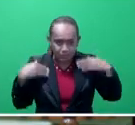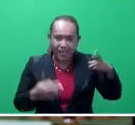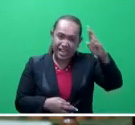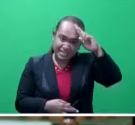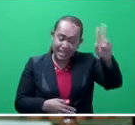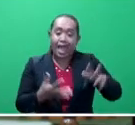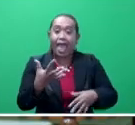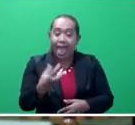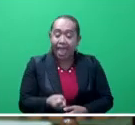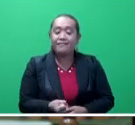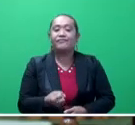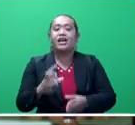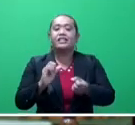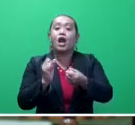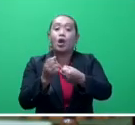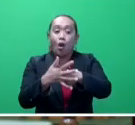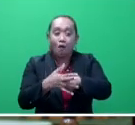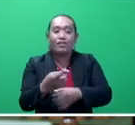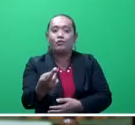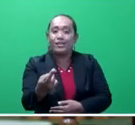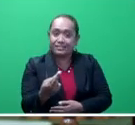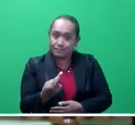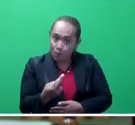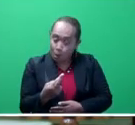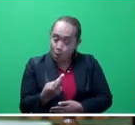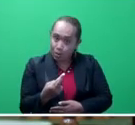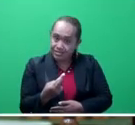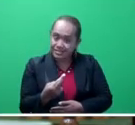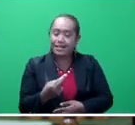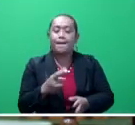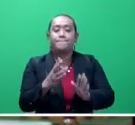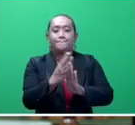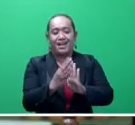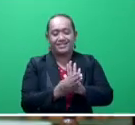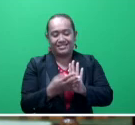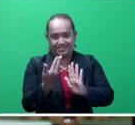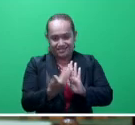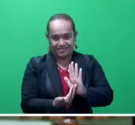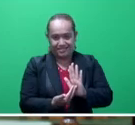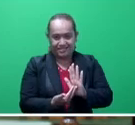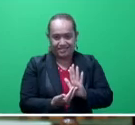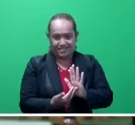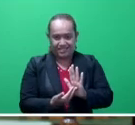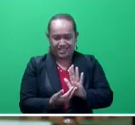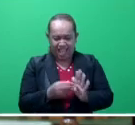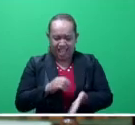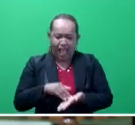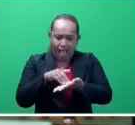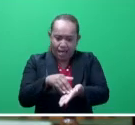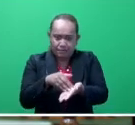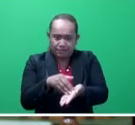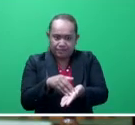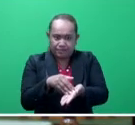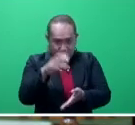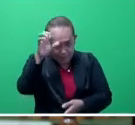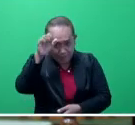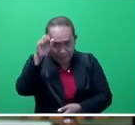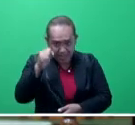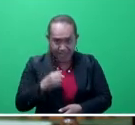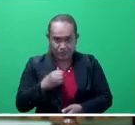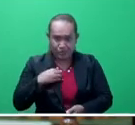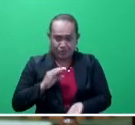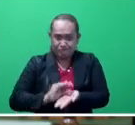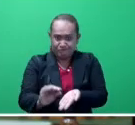response budget and the 2020-2021 budgets were a lifeline for many Fijians, and that support will remain